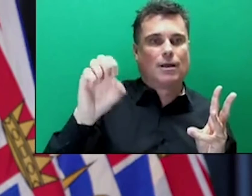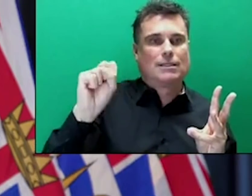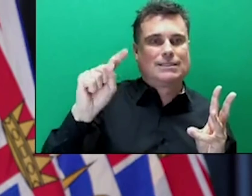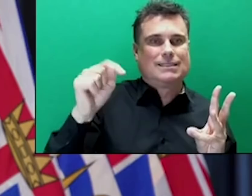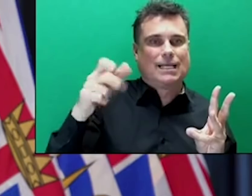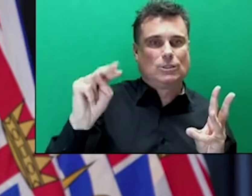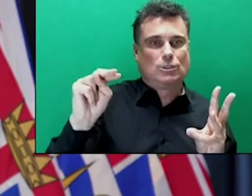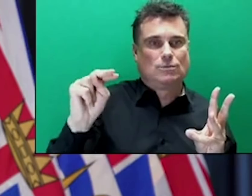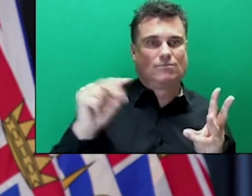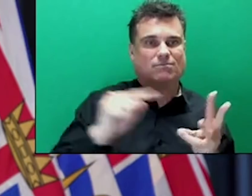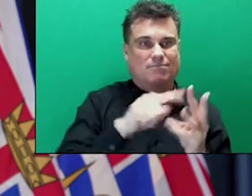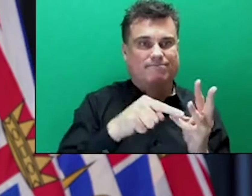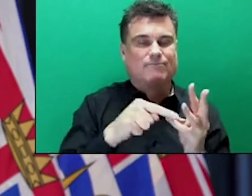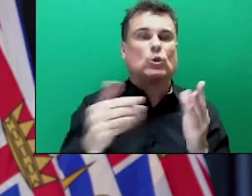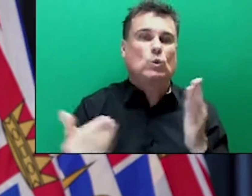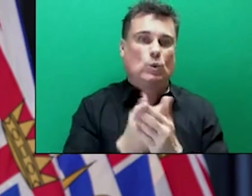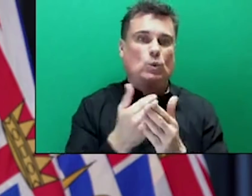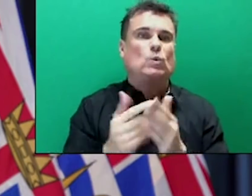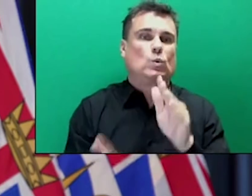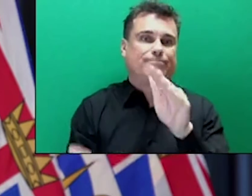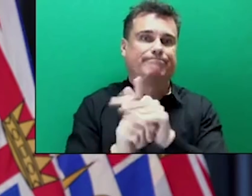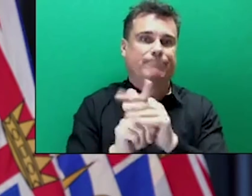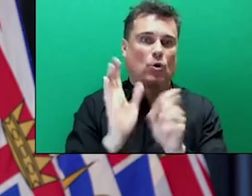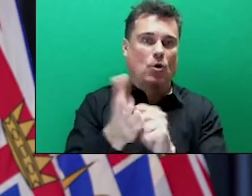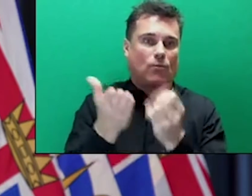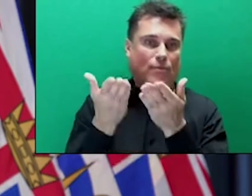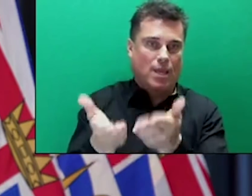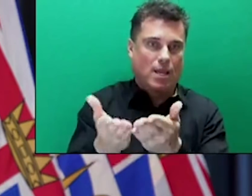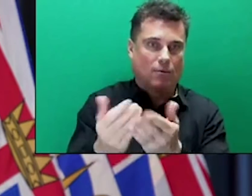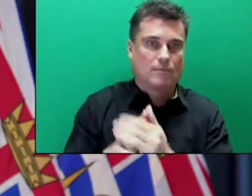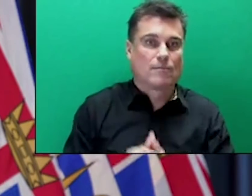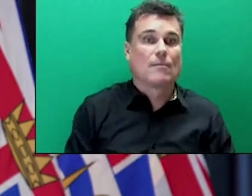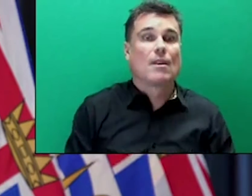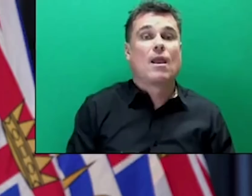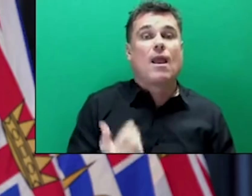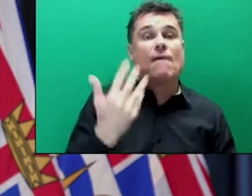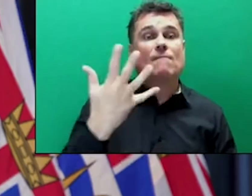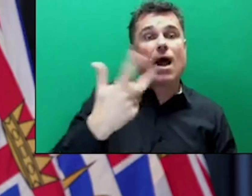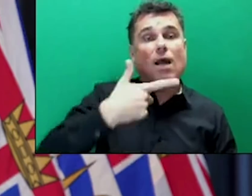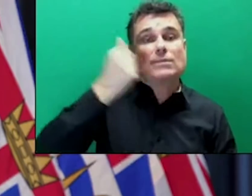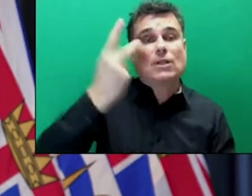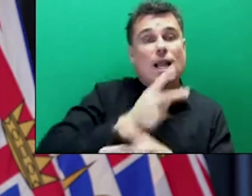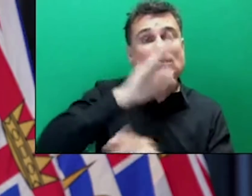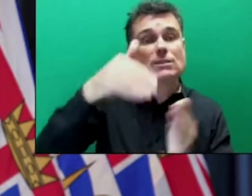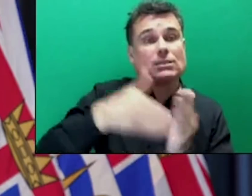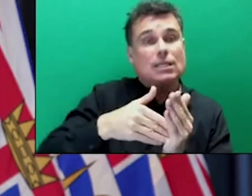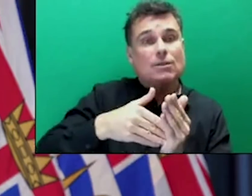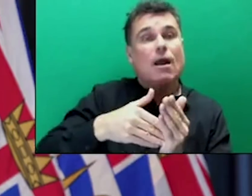in long-term care and assisted living and 8 in acute care units. There are now